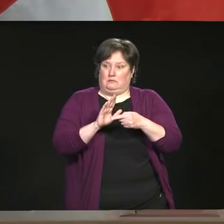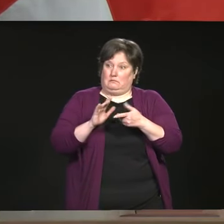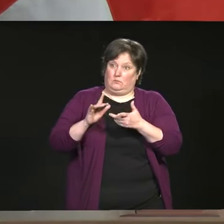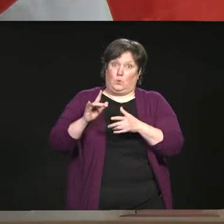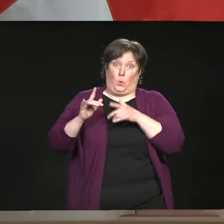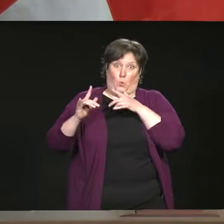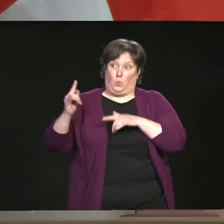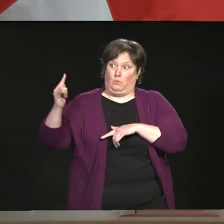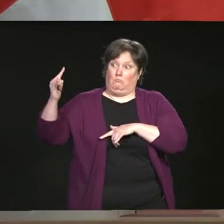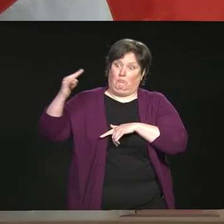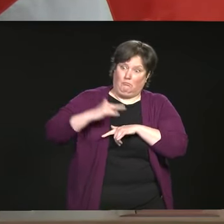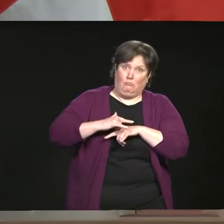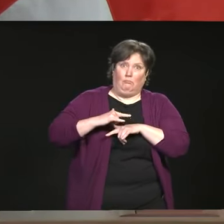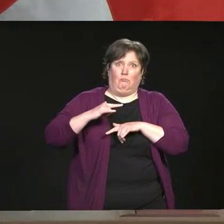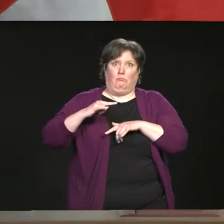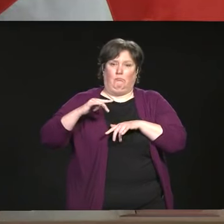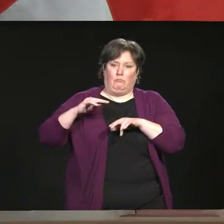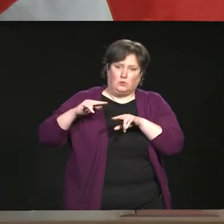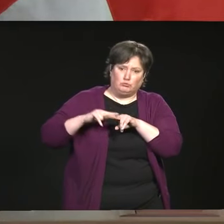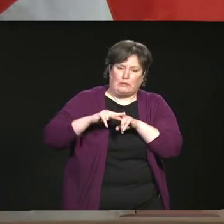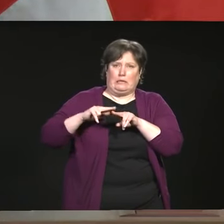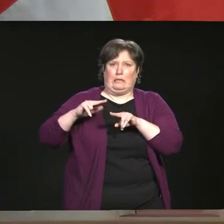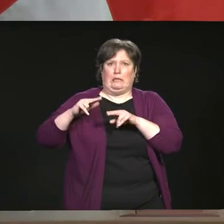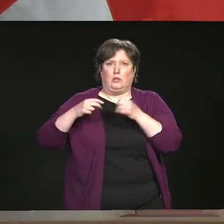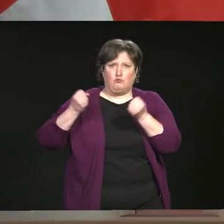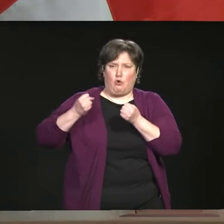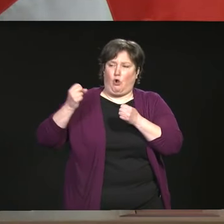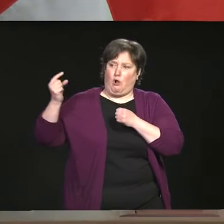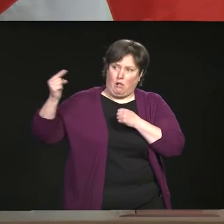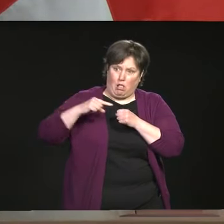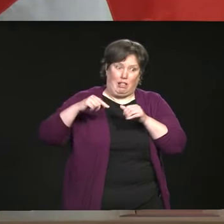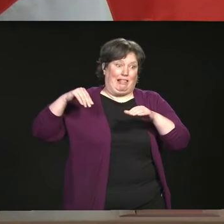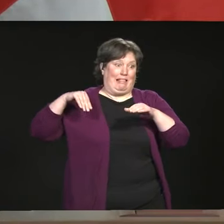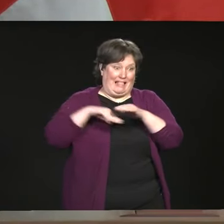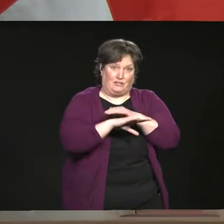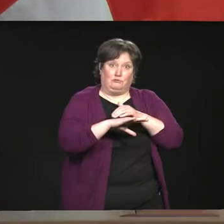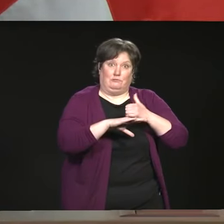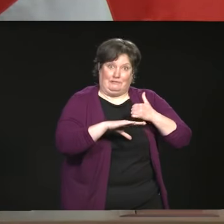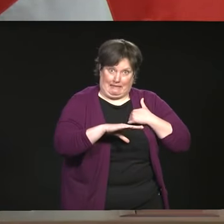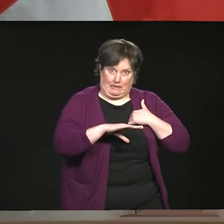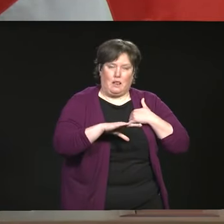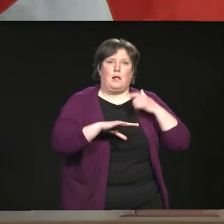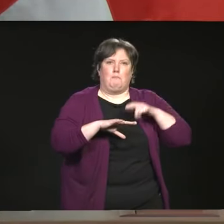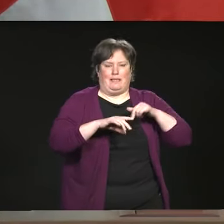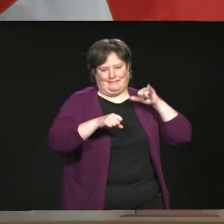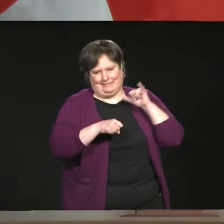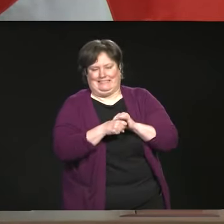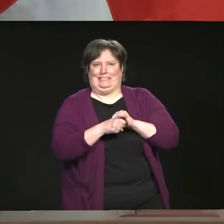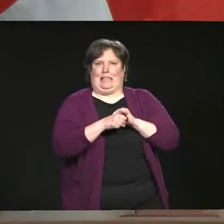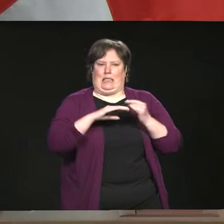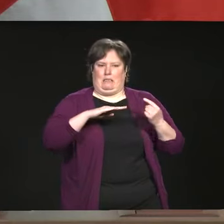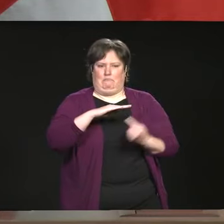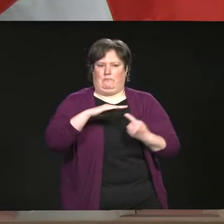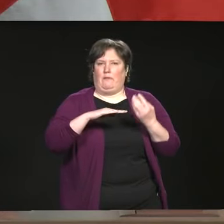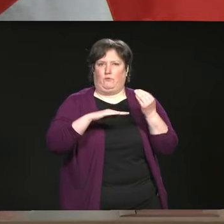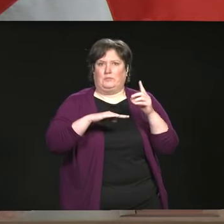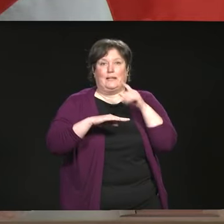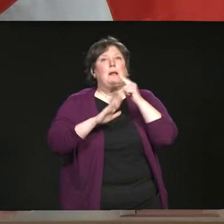from outside Canada to self-isolate for 14 days. I do want to emphasize essential workers